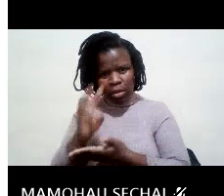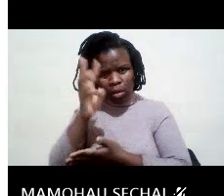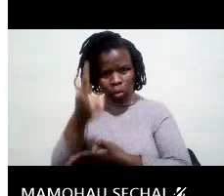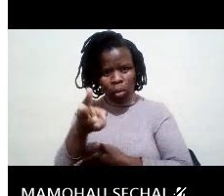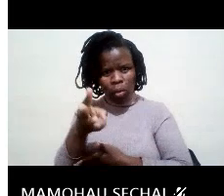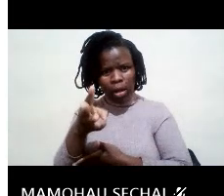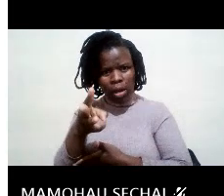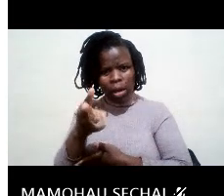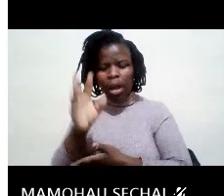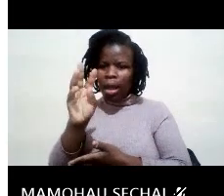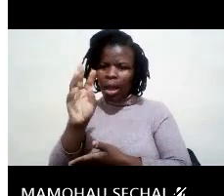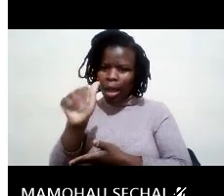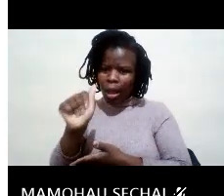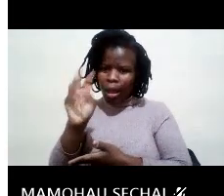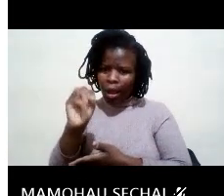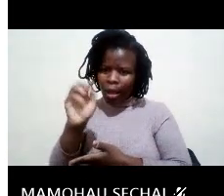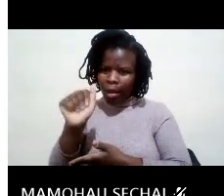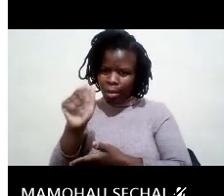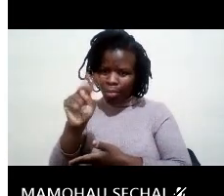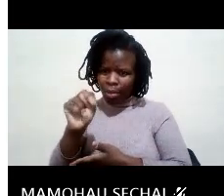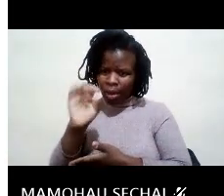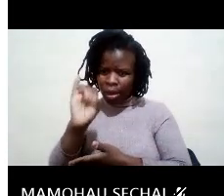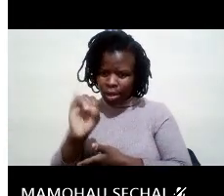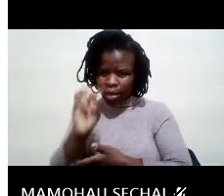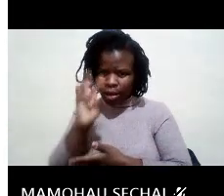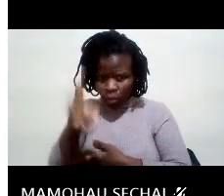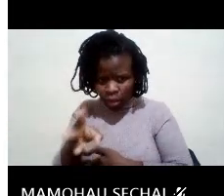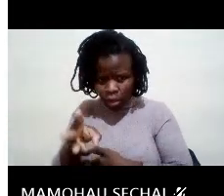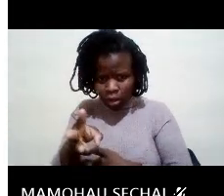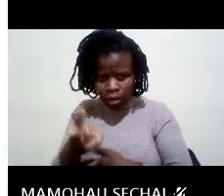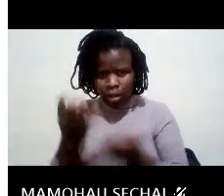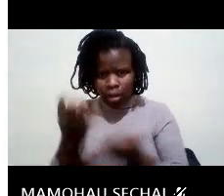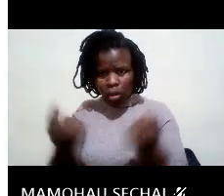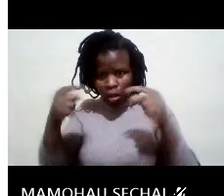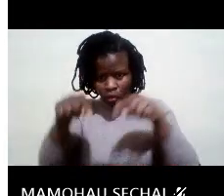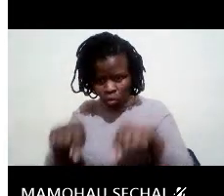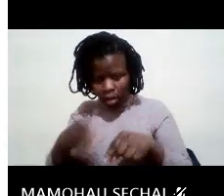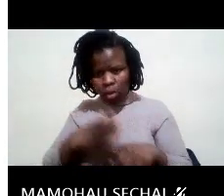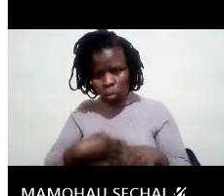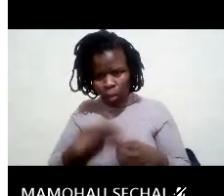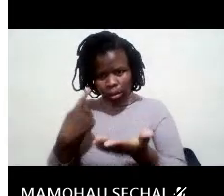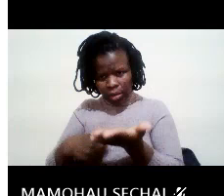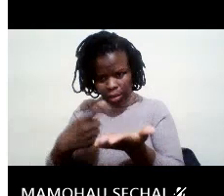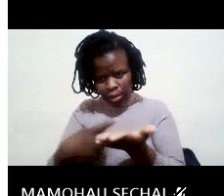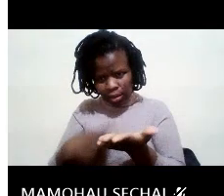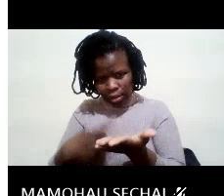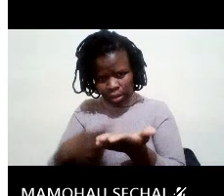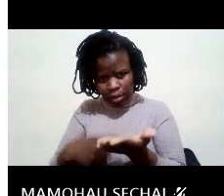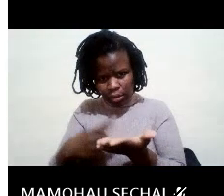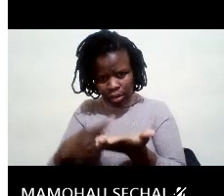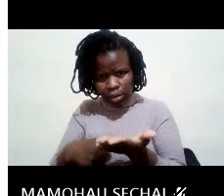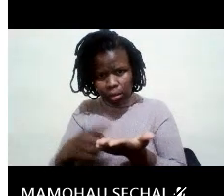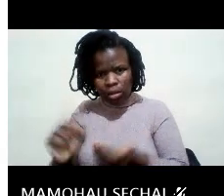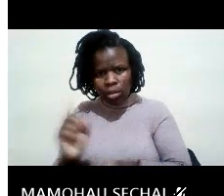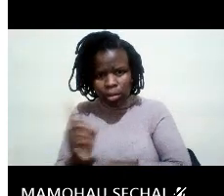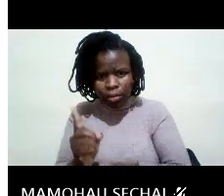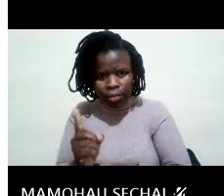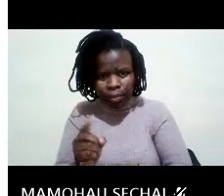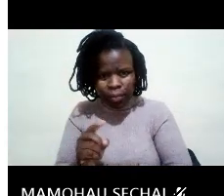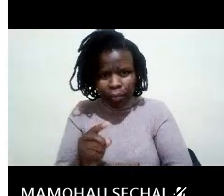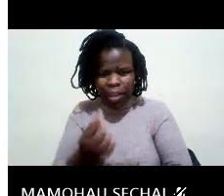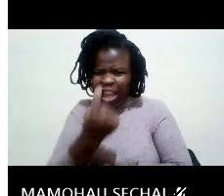so from what we discussed today, that's why I wanted us to discuss the decoloniality. Go through it more, do the readings, and